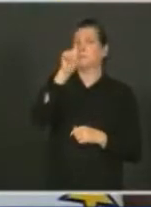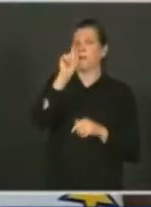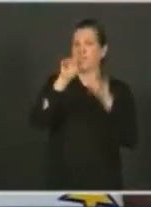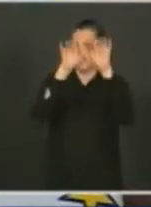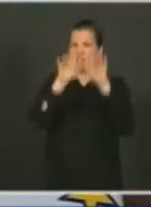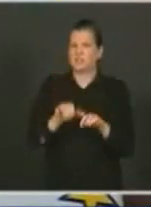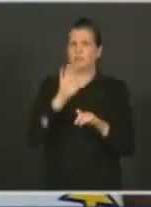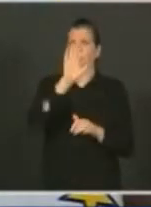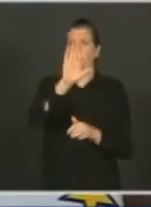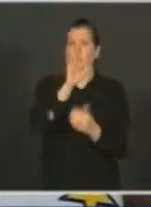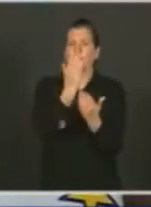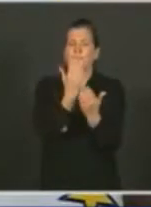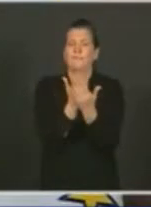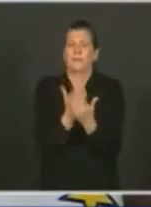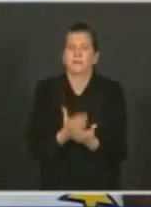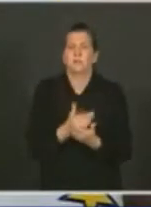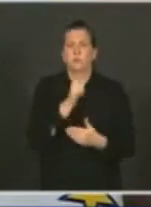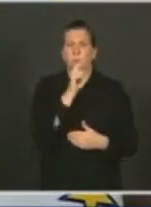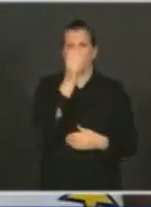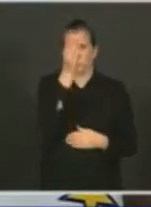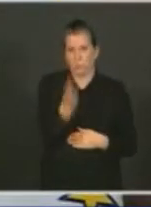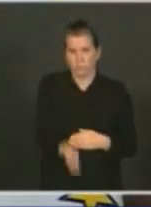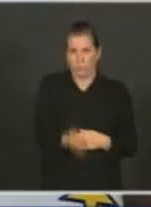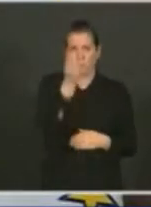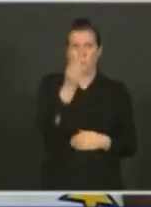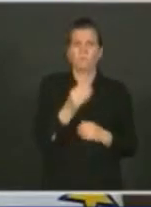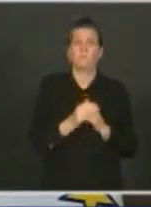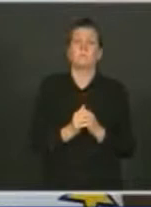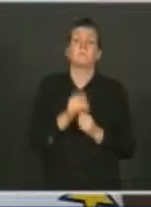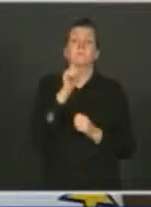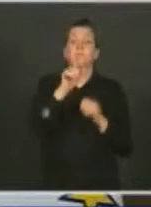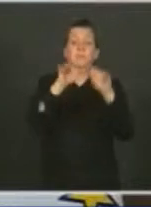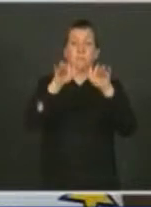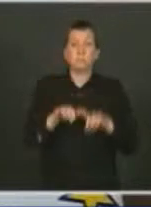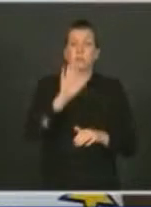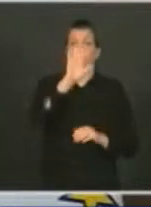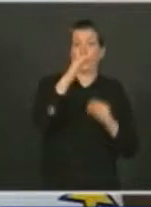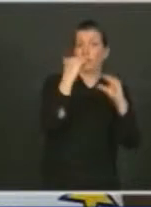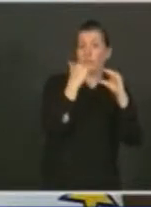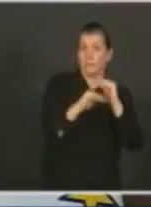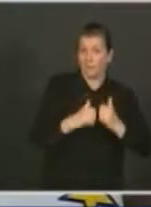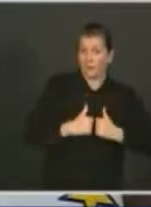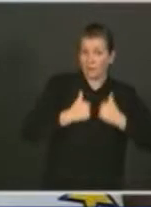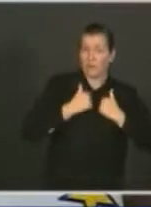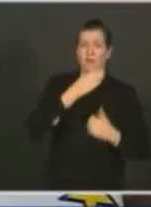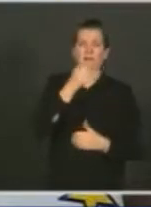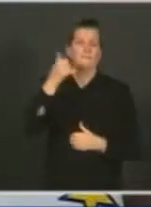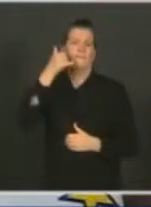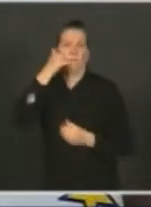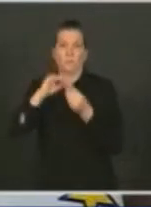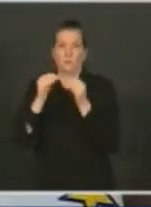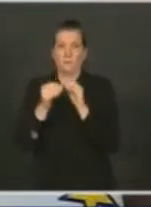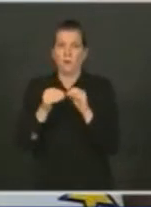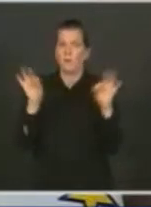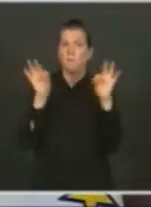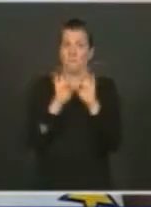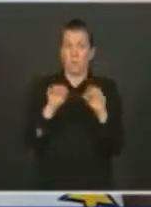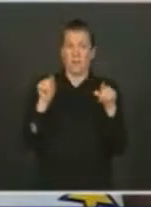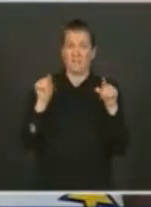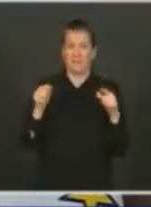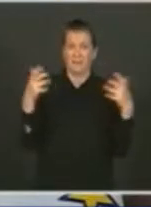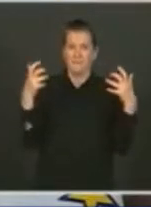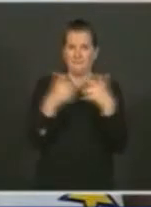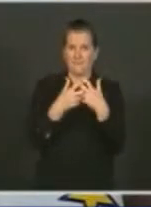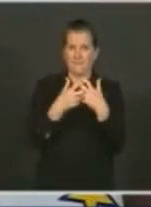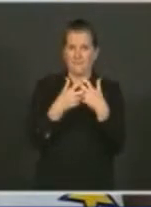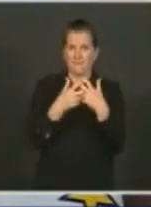are, and you'll be able to access your result. This is really important.